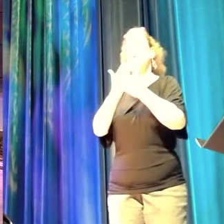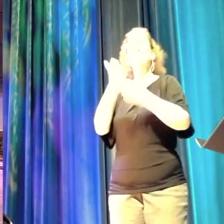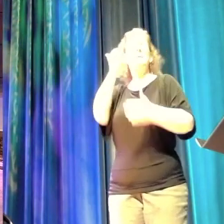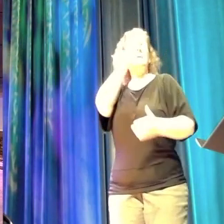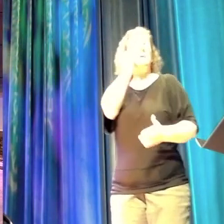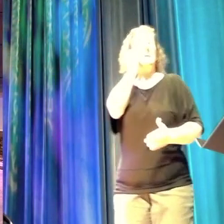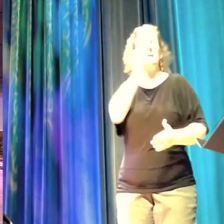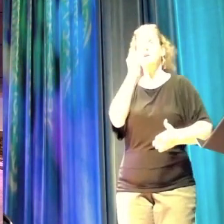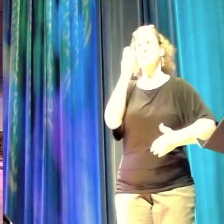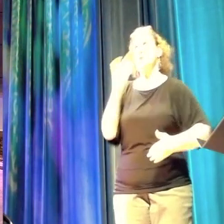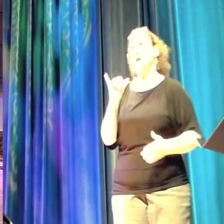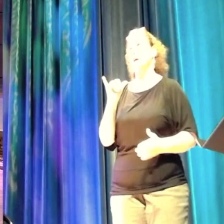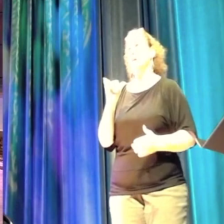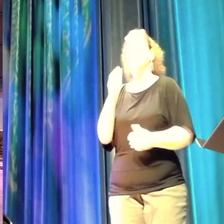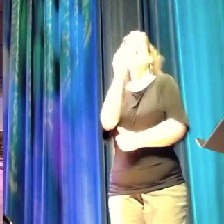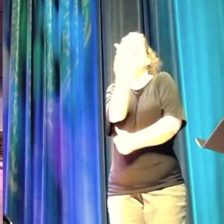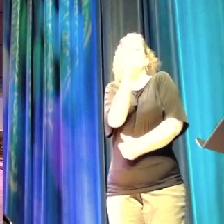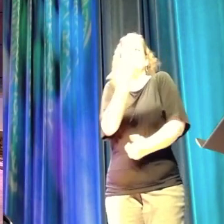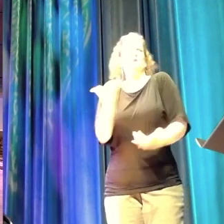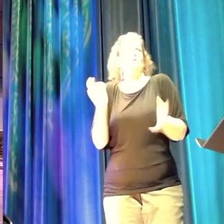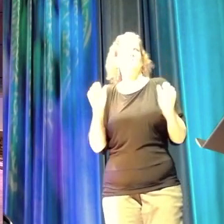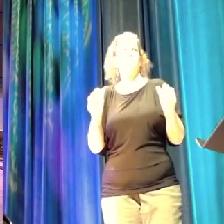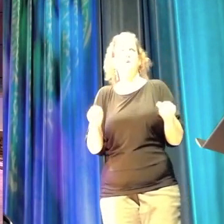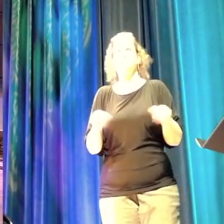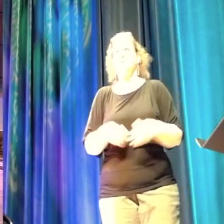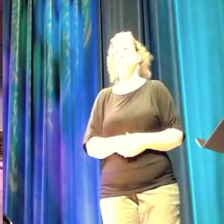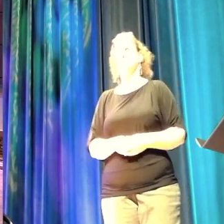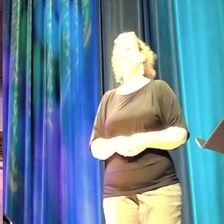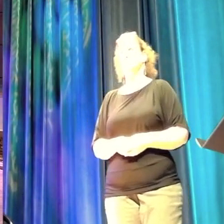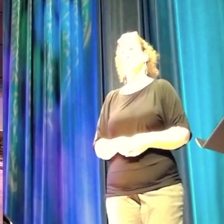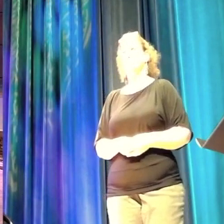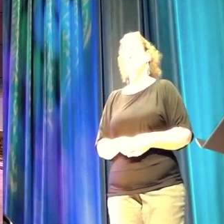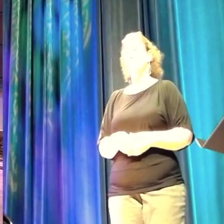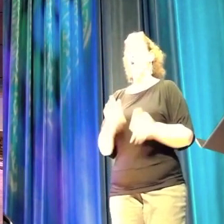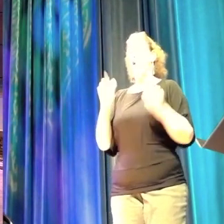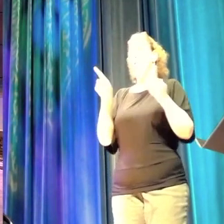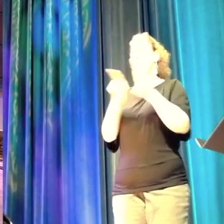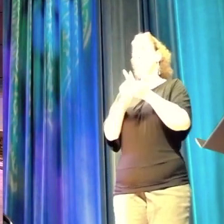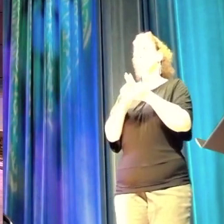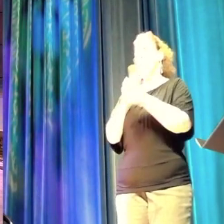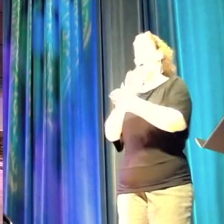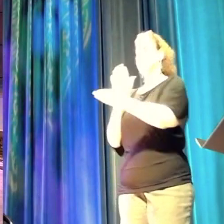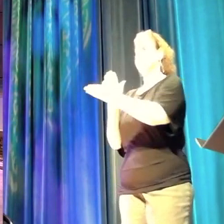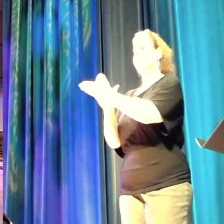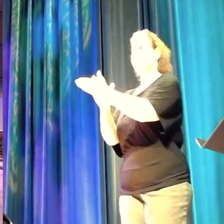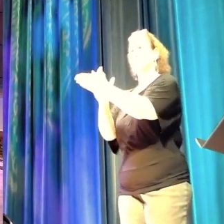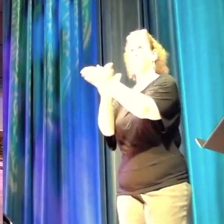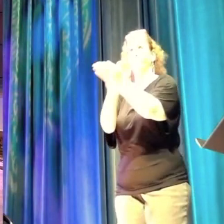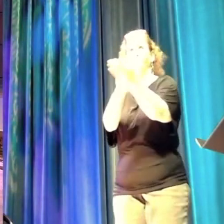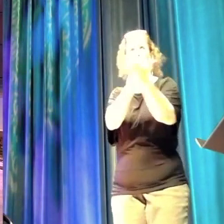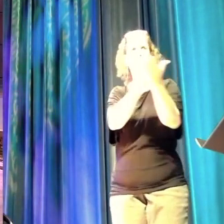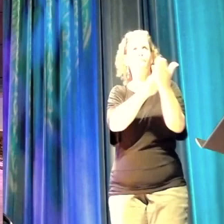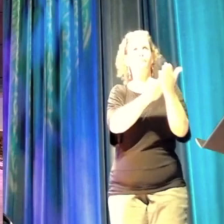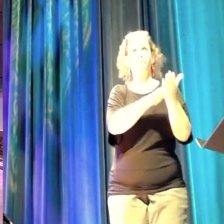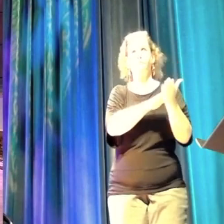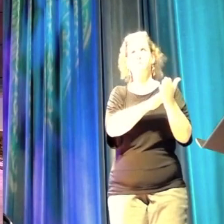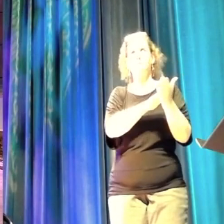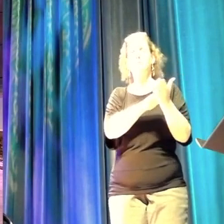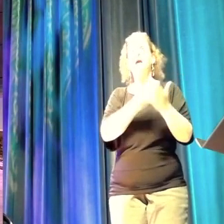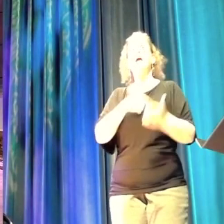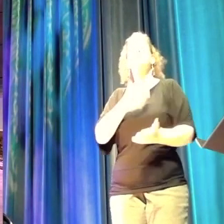anything is possible. You are also to be commended. And to you as well, I offer my